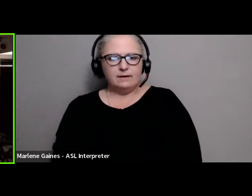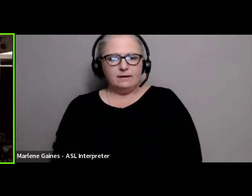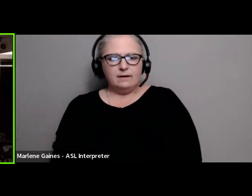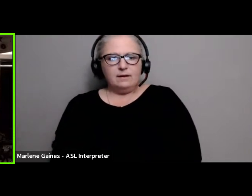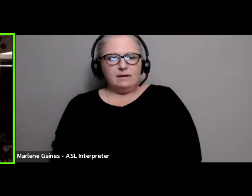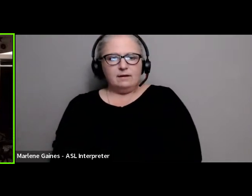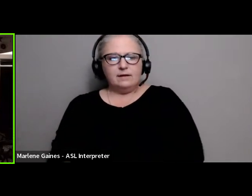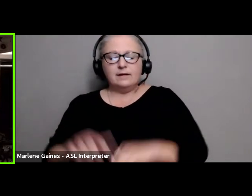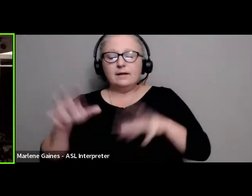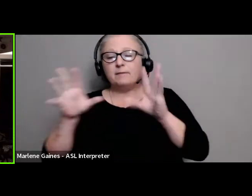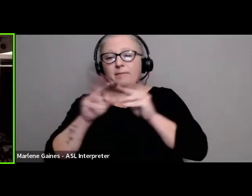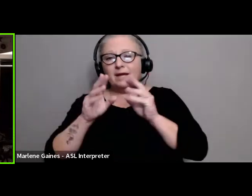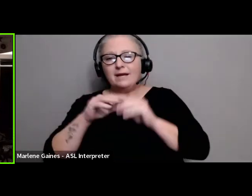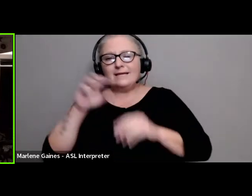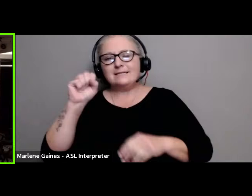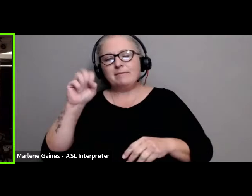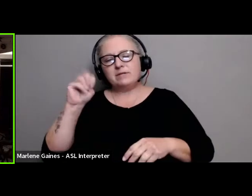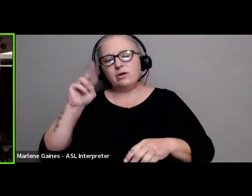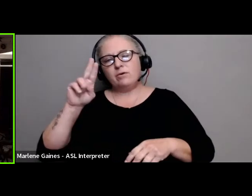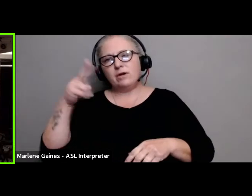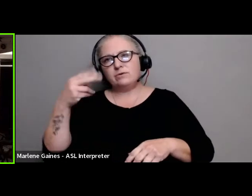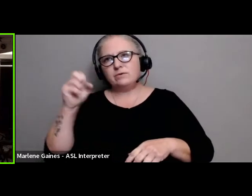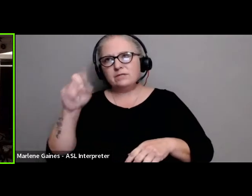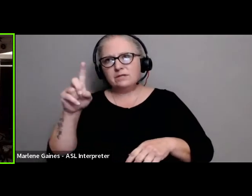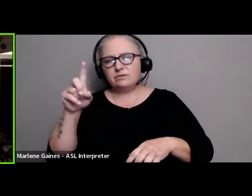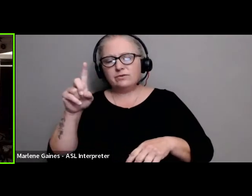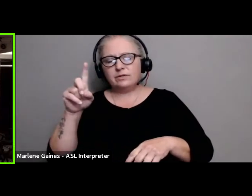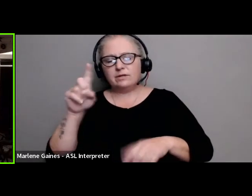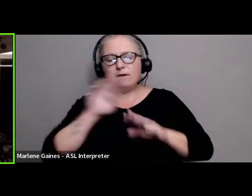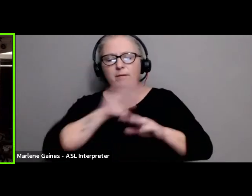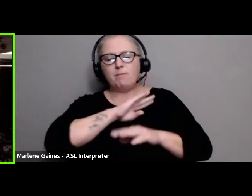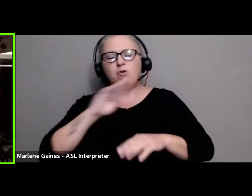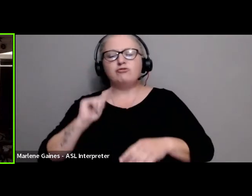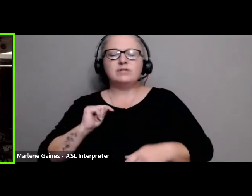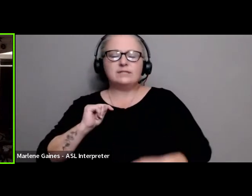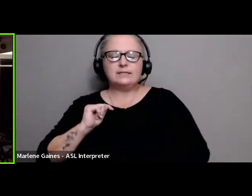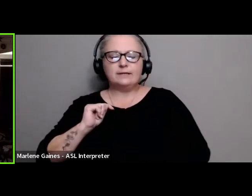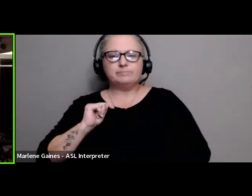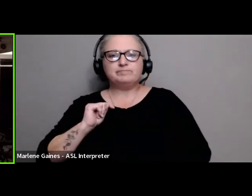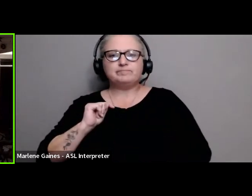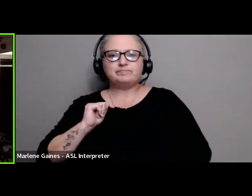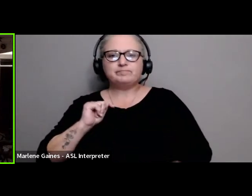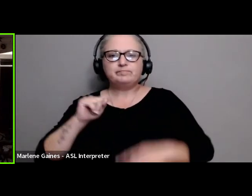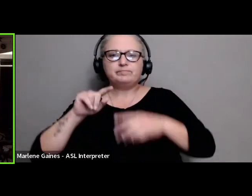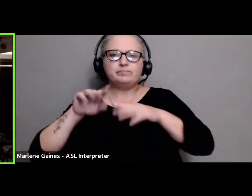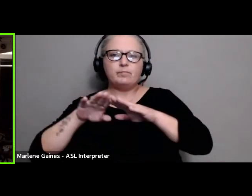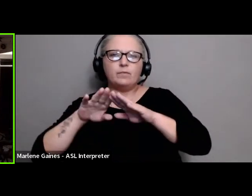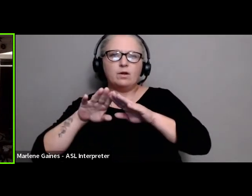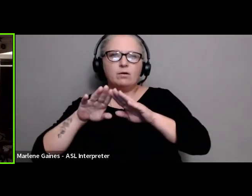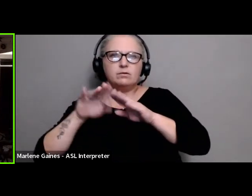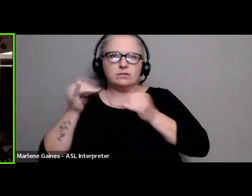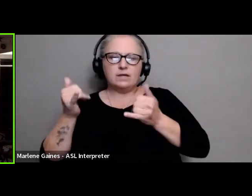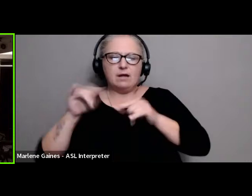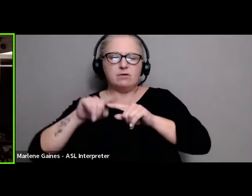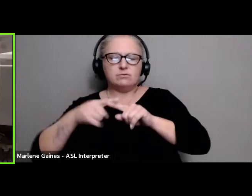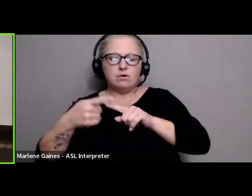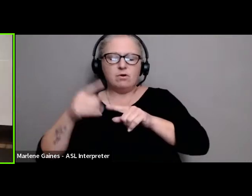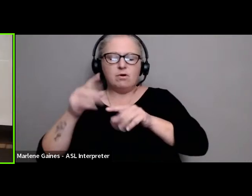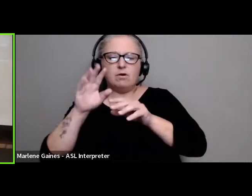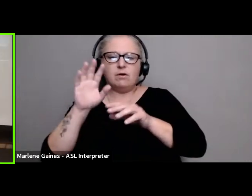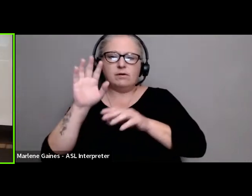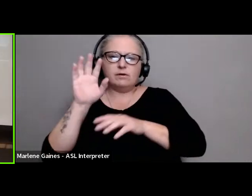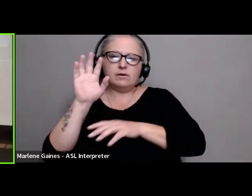This is a meeting of the San Mateo Union High School District Board of Trustees. I'm calling open session to order. Today is